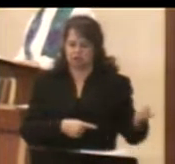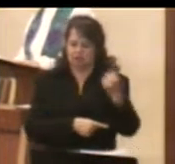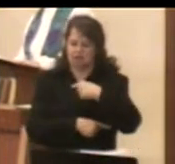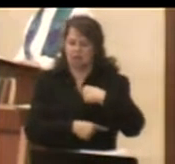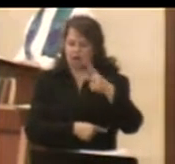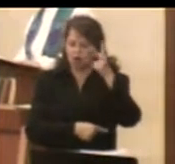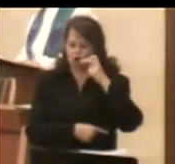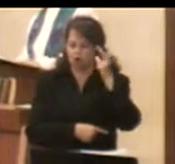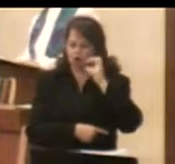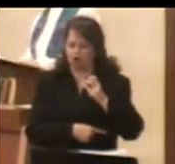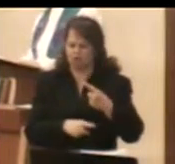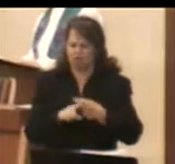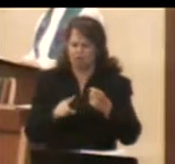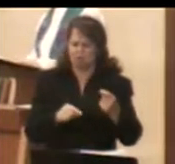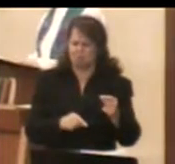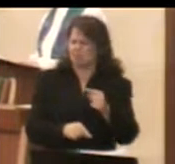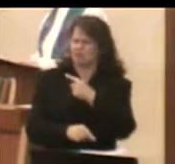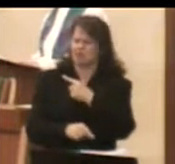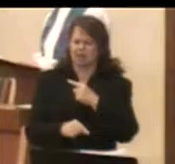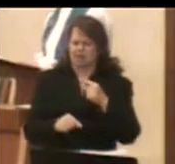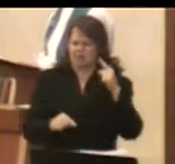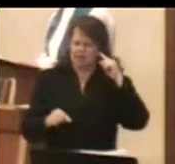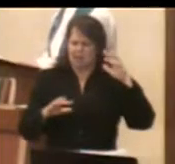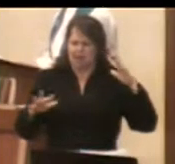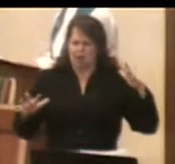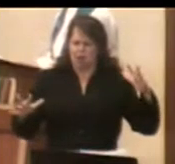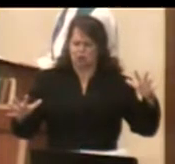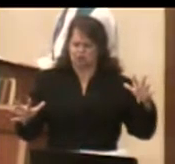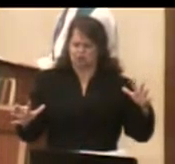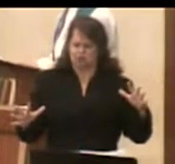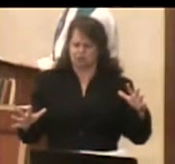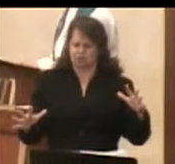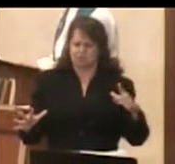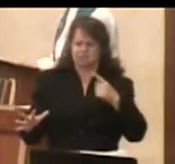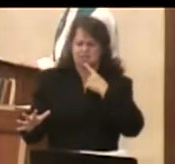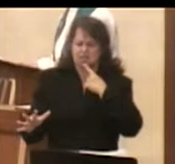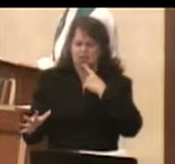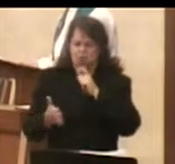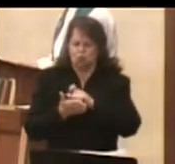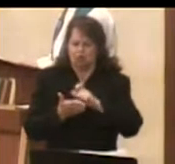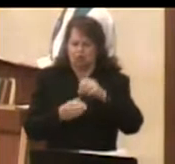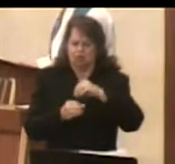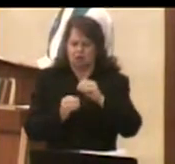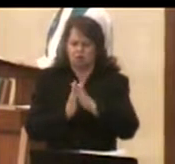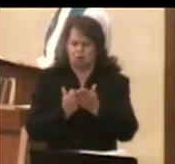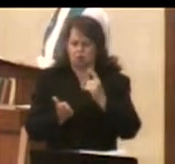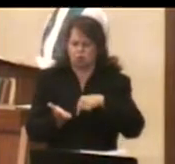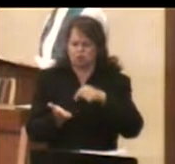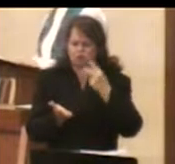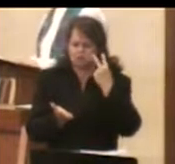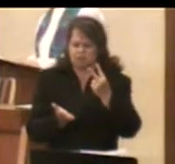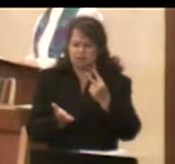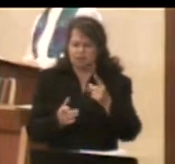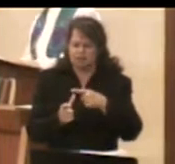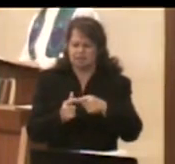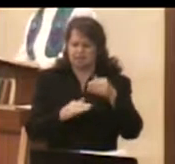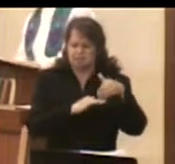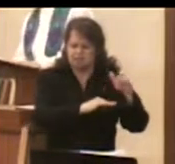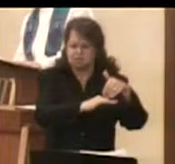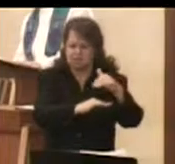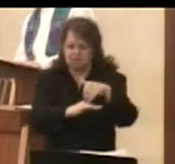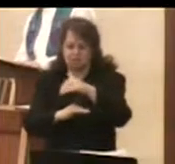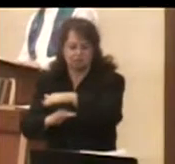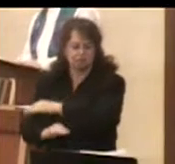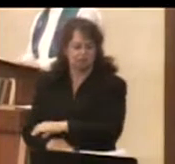me a loud voice like a trumpet saying, "Write in a book what you see and send it to the seven churches, to